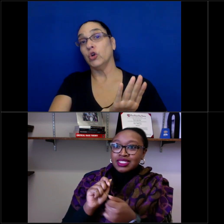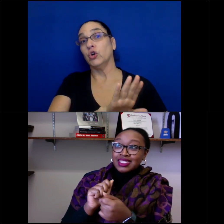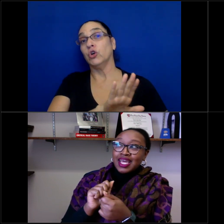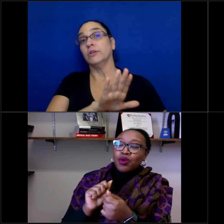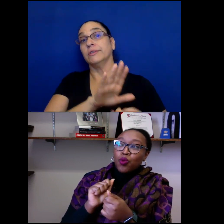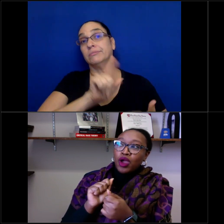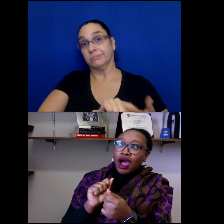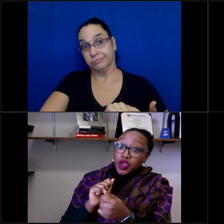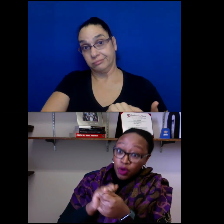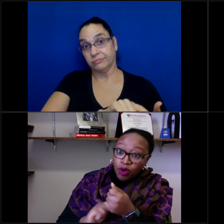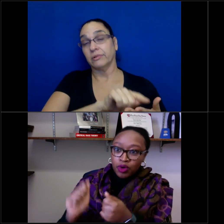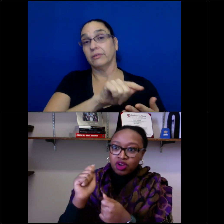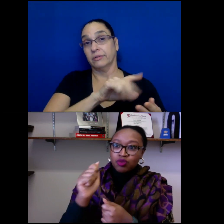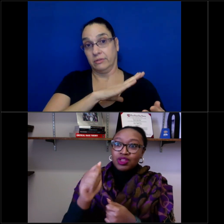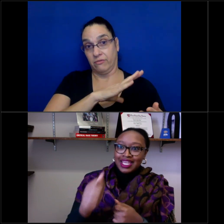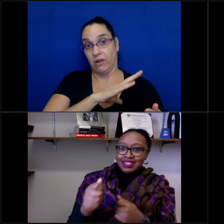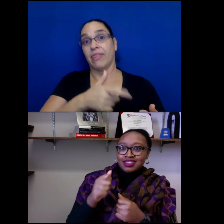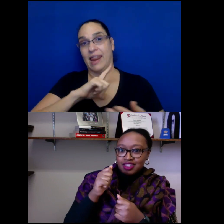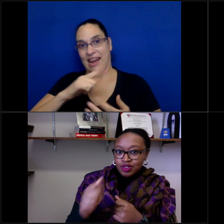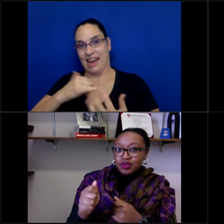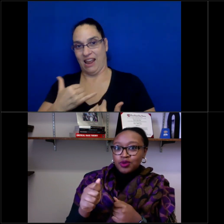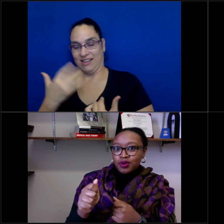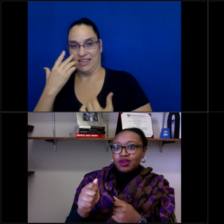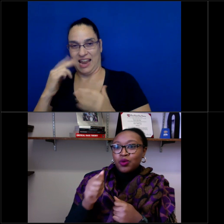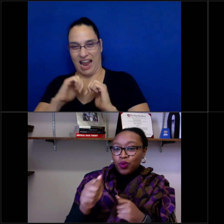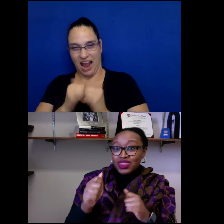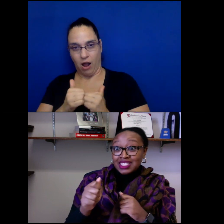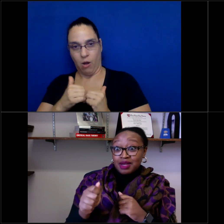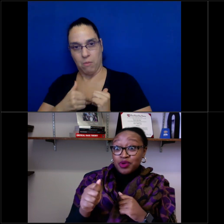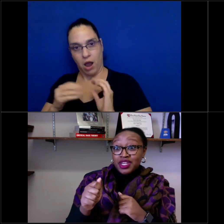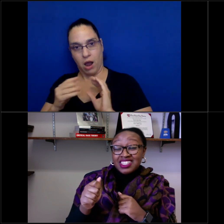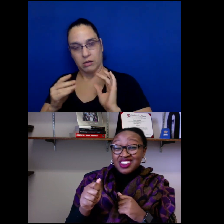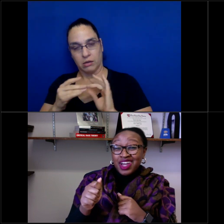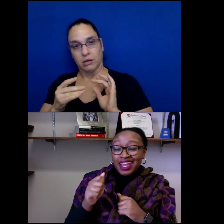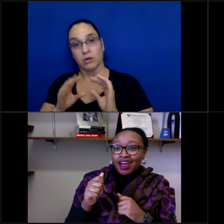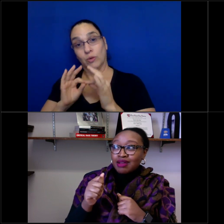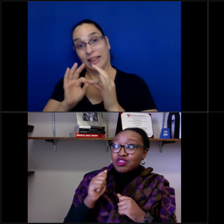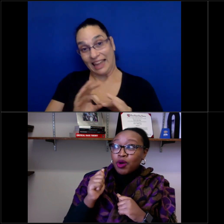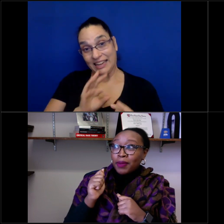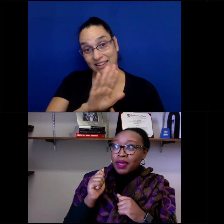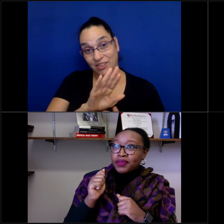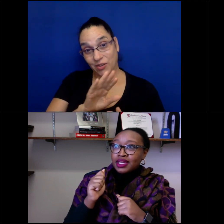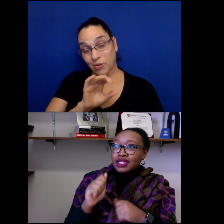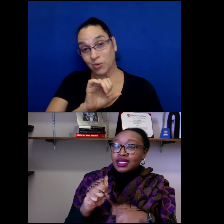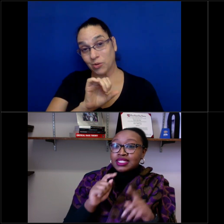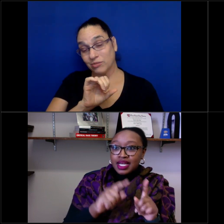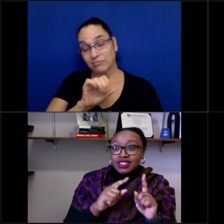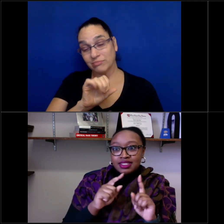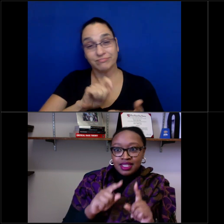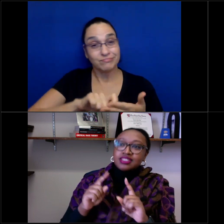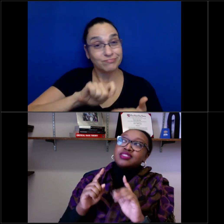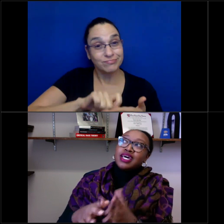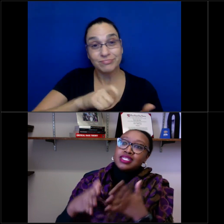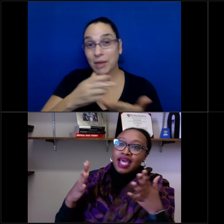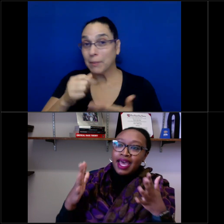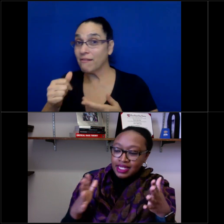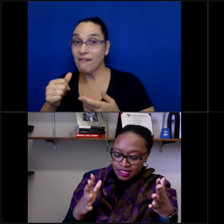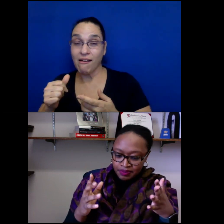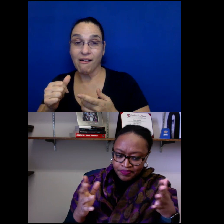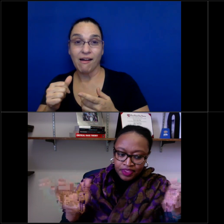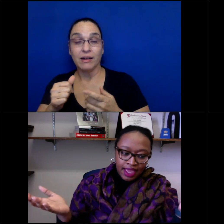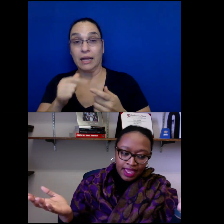work, say how your work relates to what that summary is, right? So it might be such and such